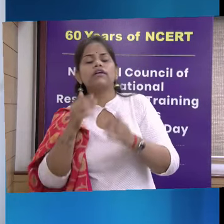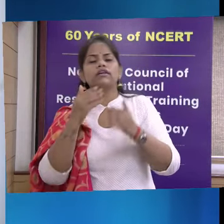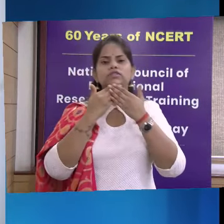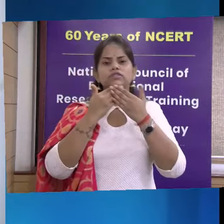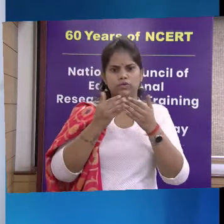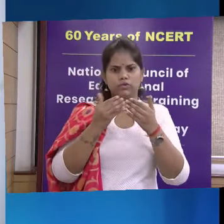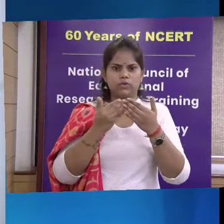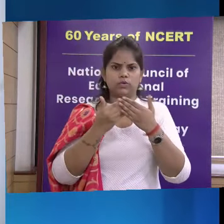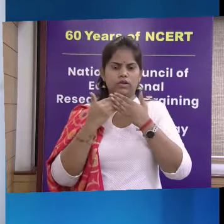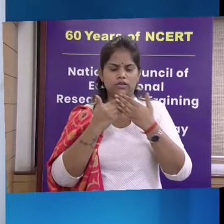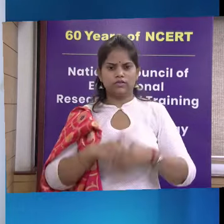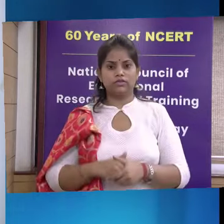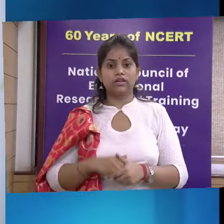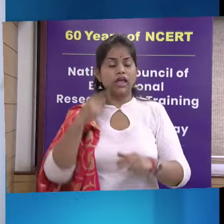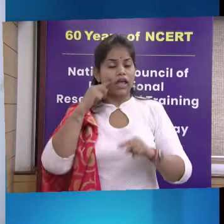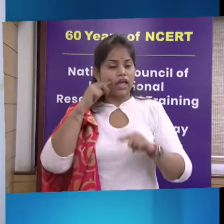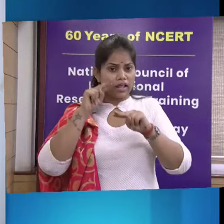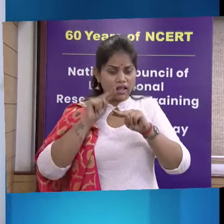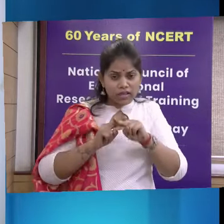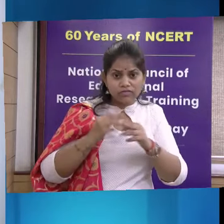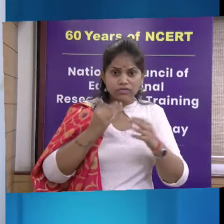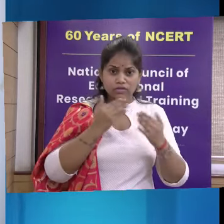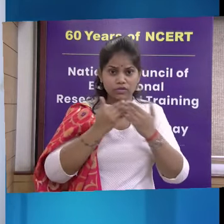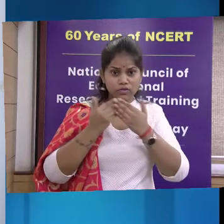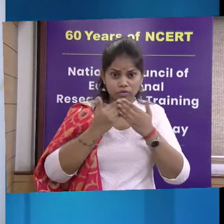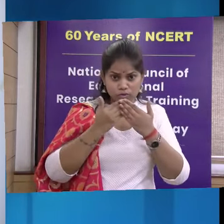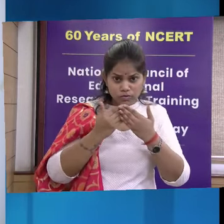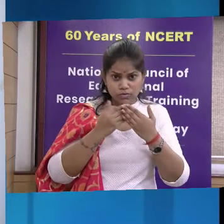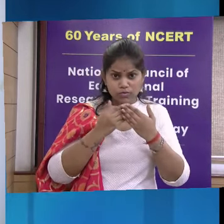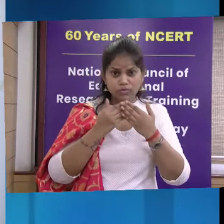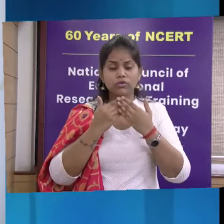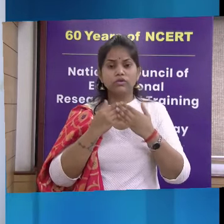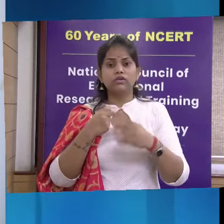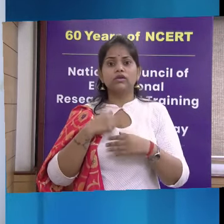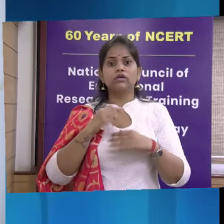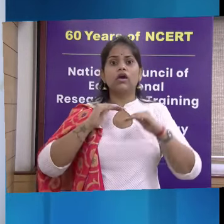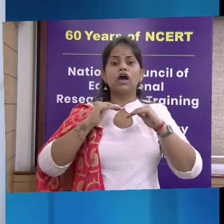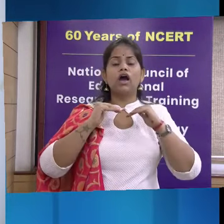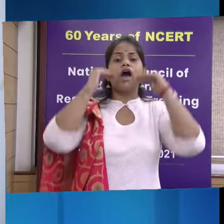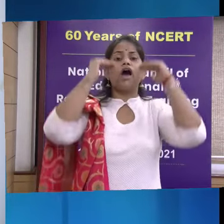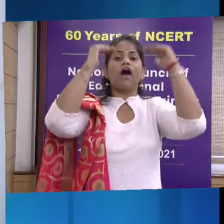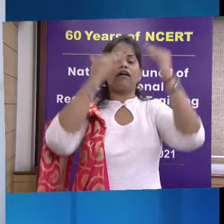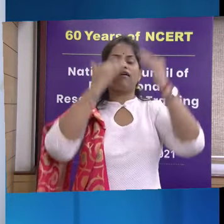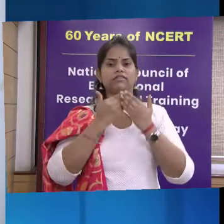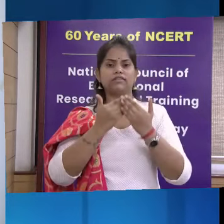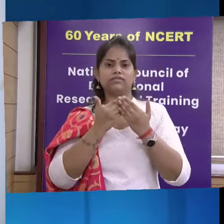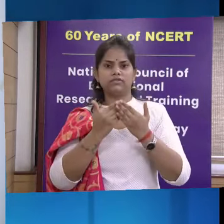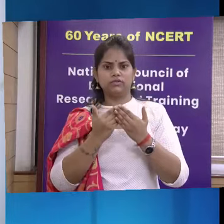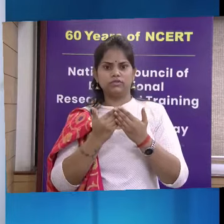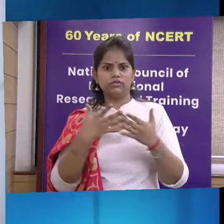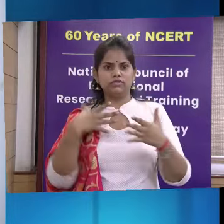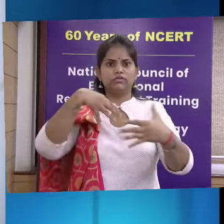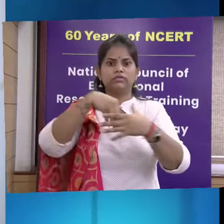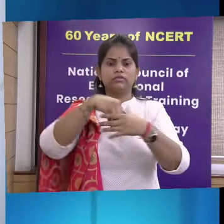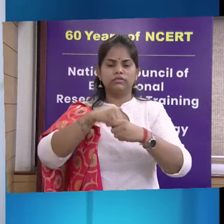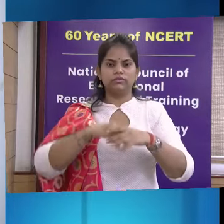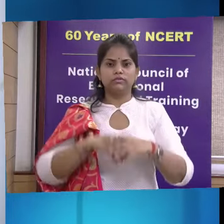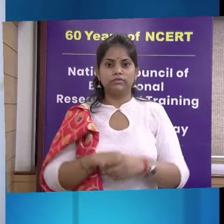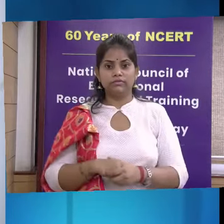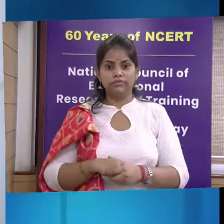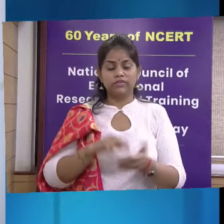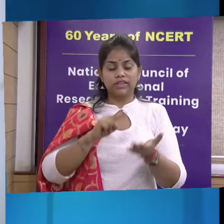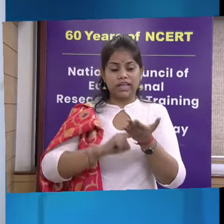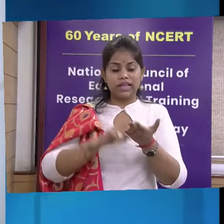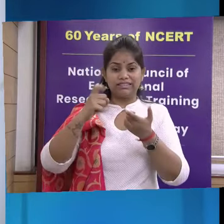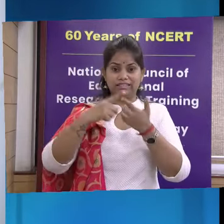school education that paves the way to higher education. NCERT may be seen as an